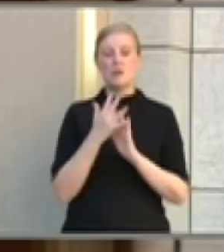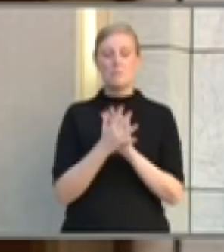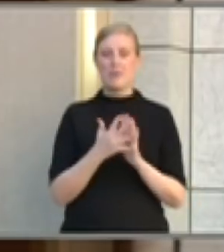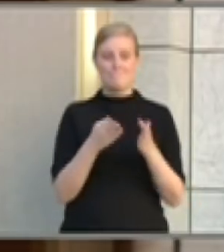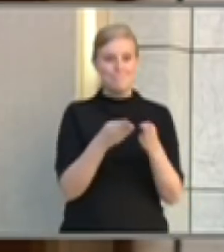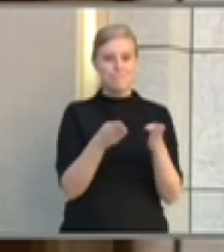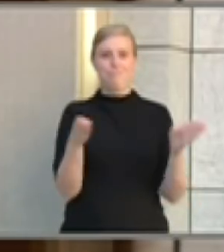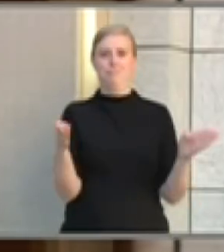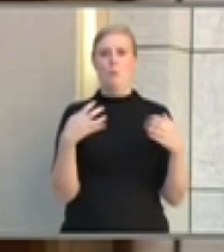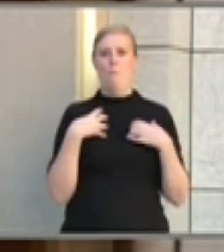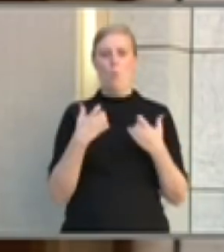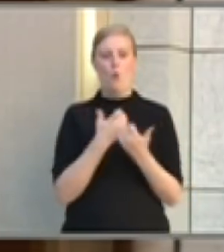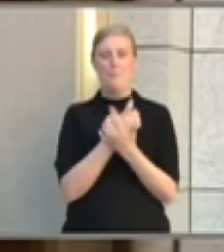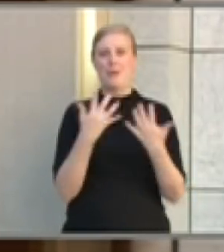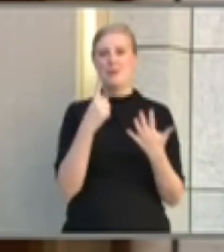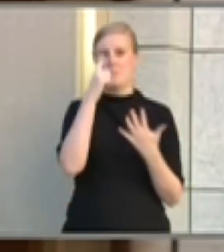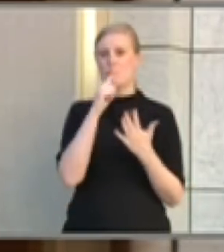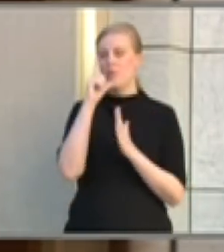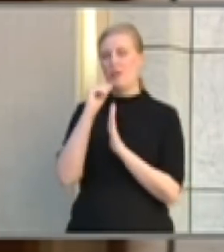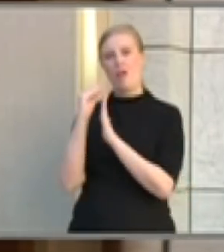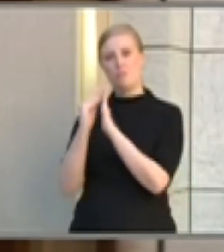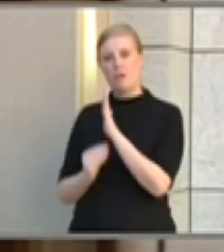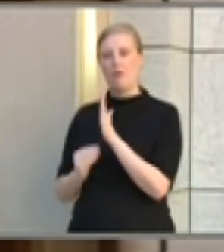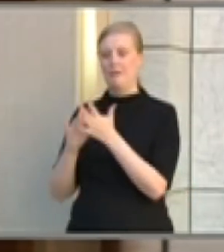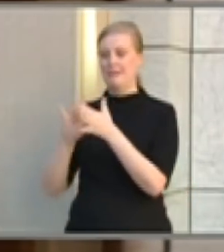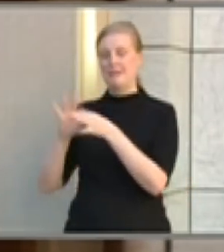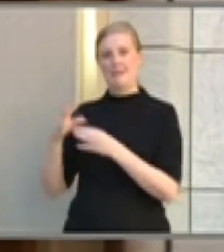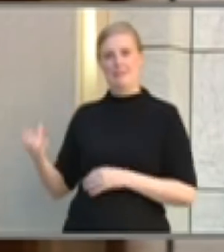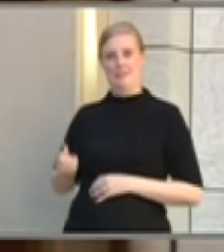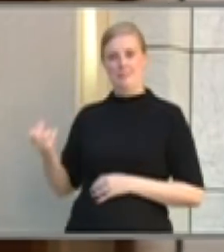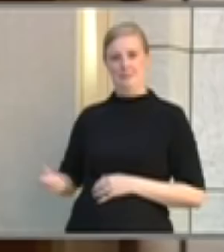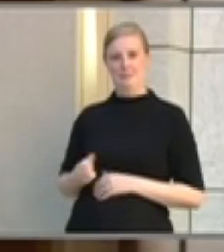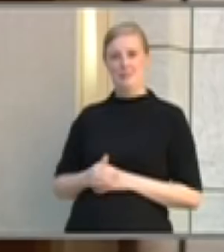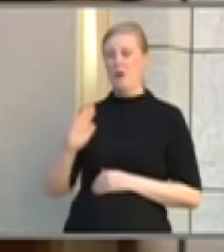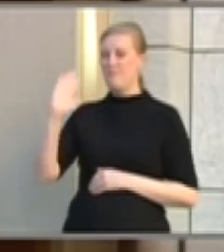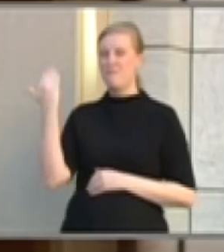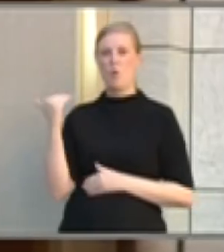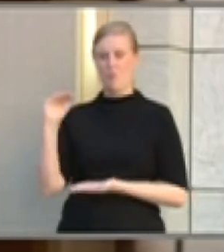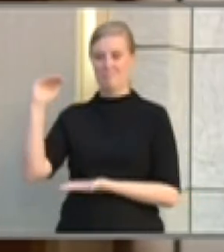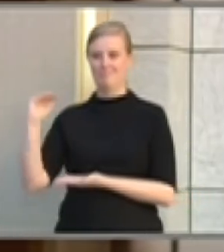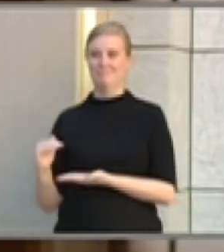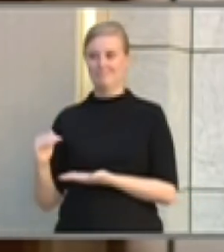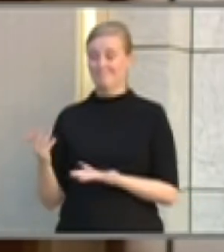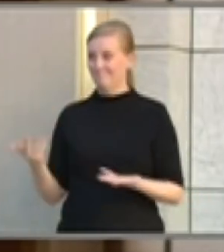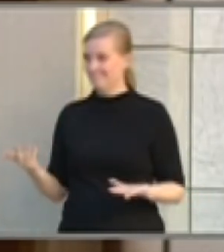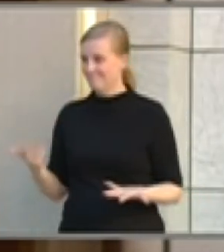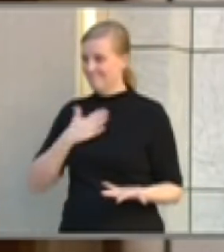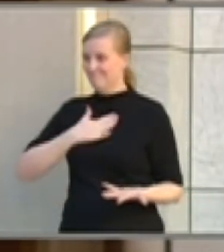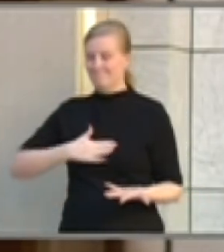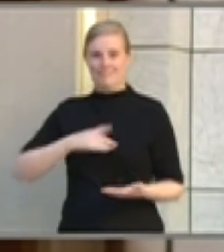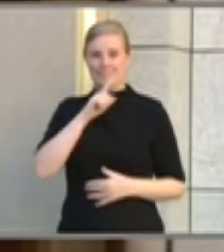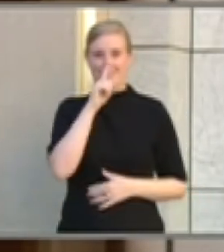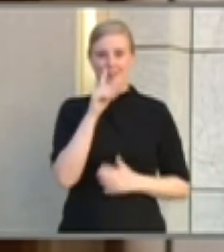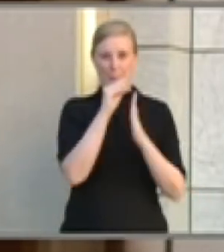partners previously were earning around about $48,000. That was the threshold. And I would note, though, that many of those partners